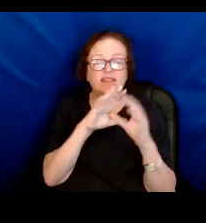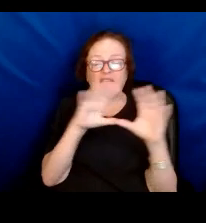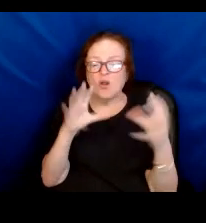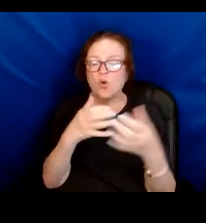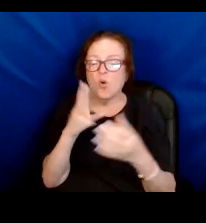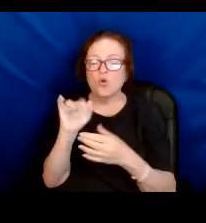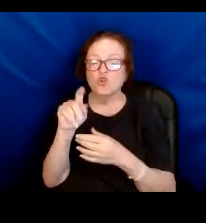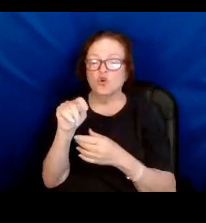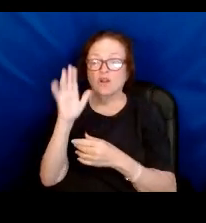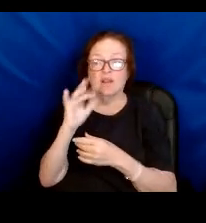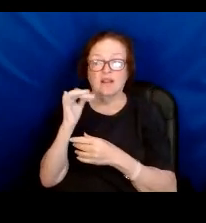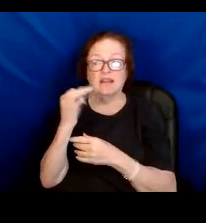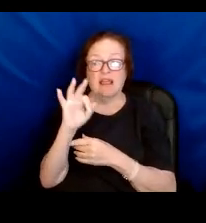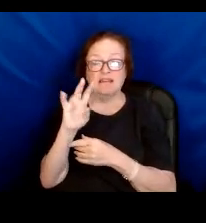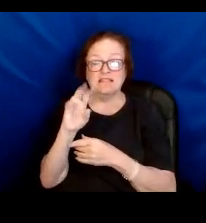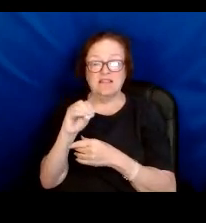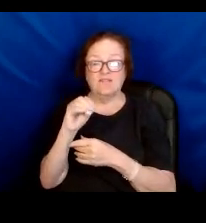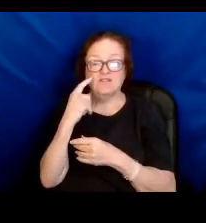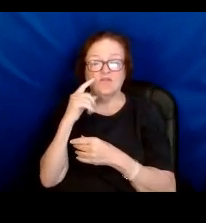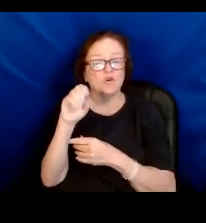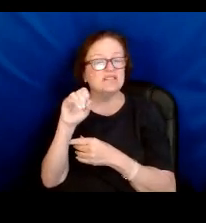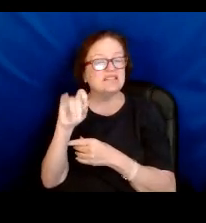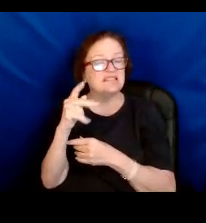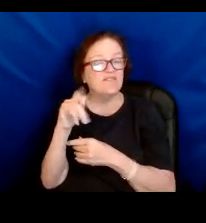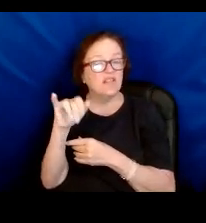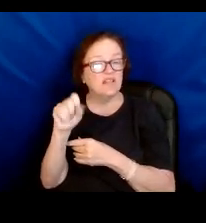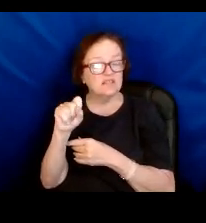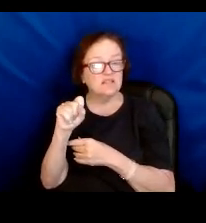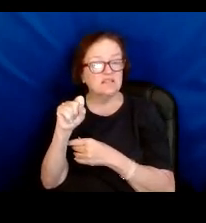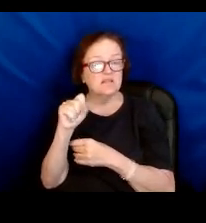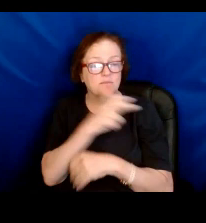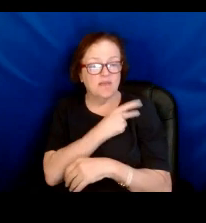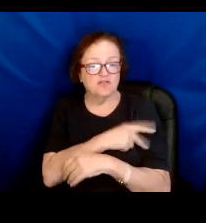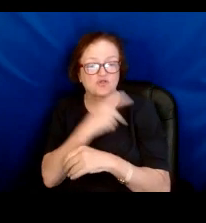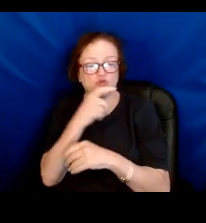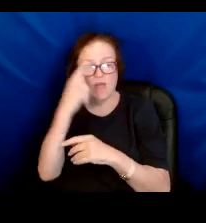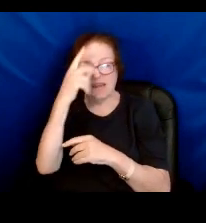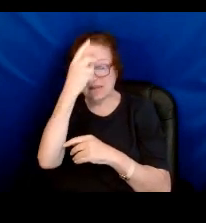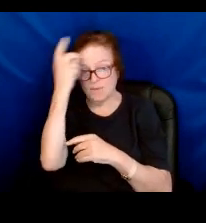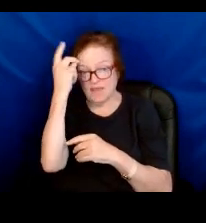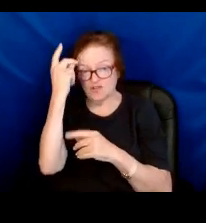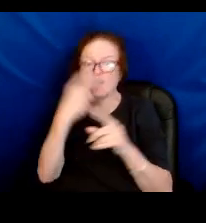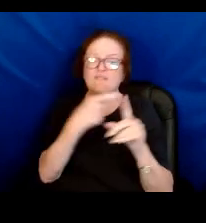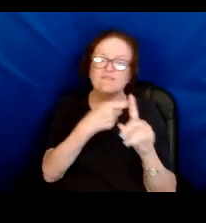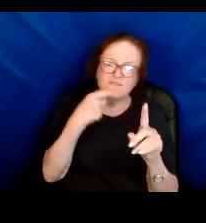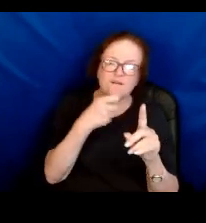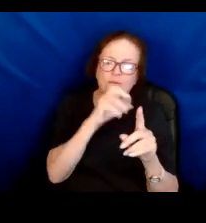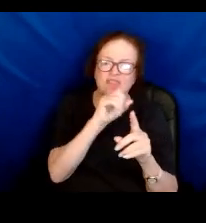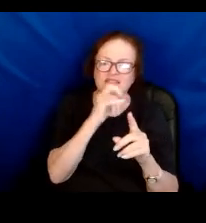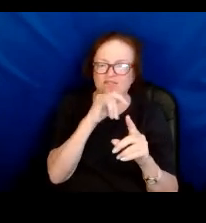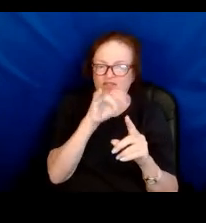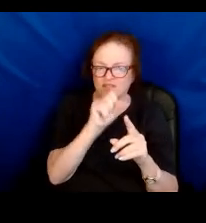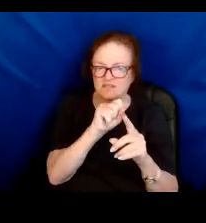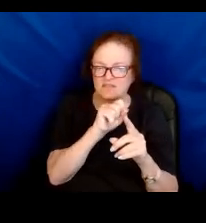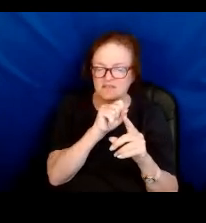in the 1970s that was for syphilis patients who had dementia as a result of syphilis. And that's another group that I didn't